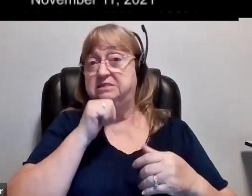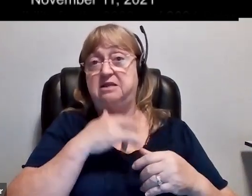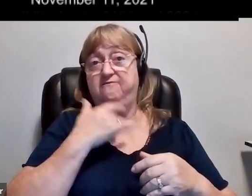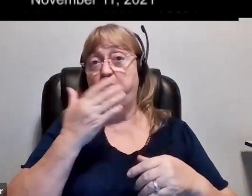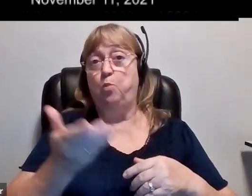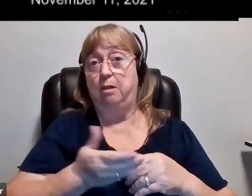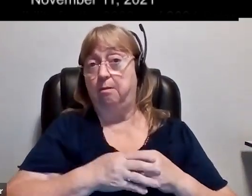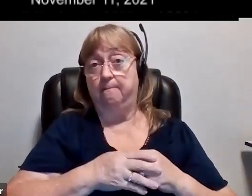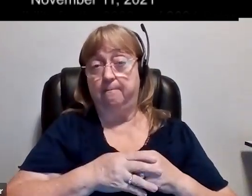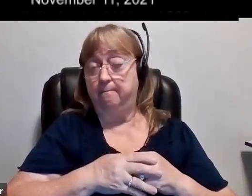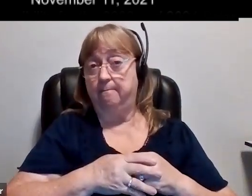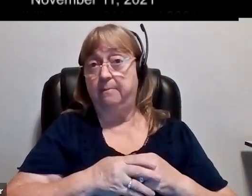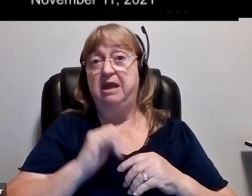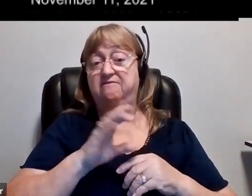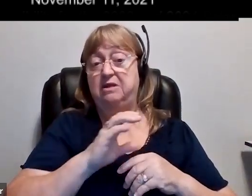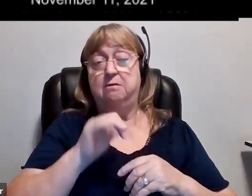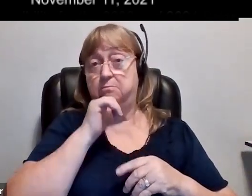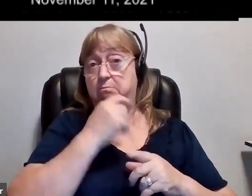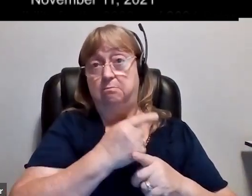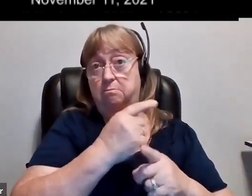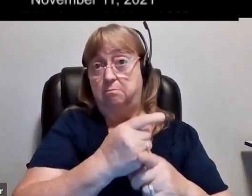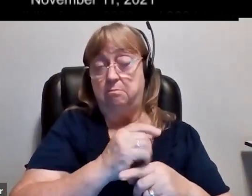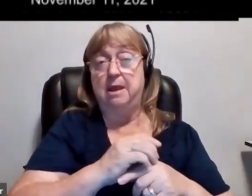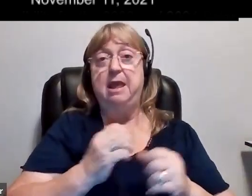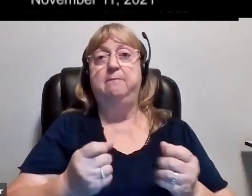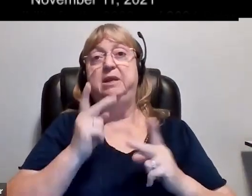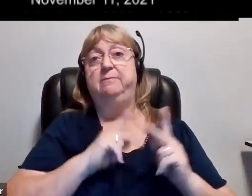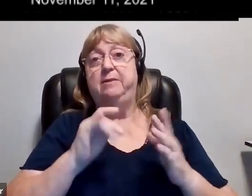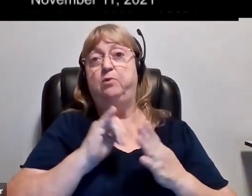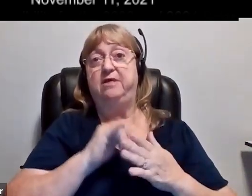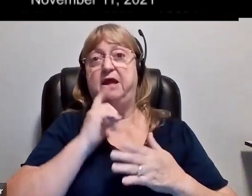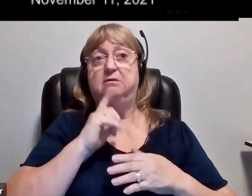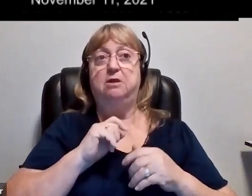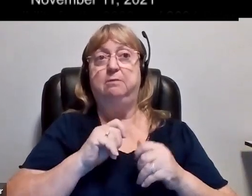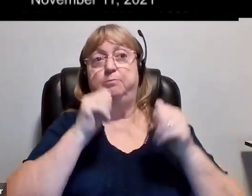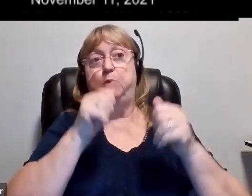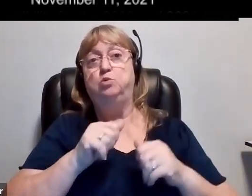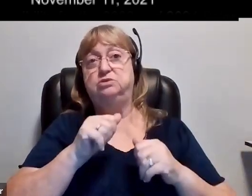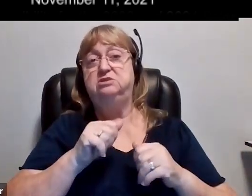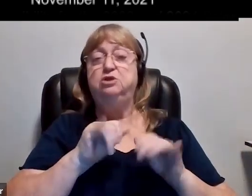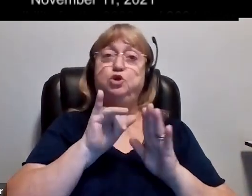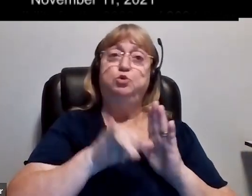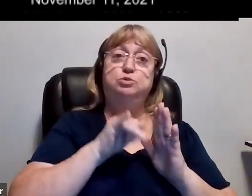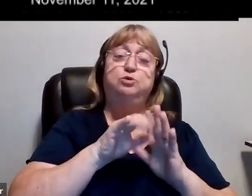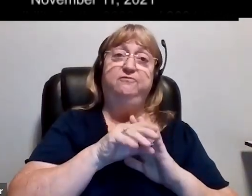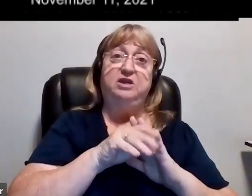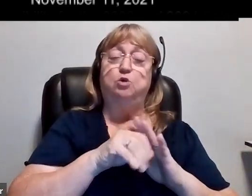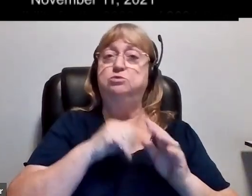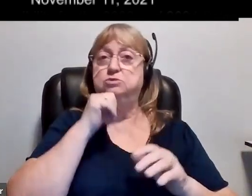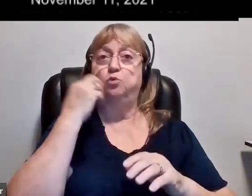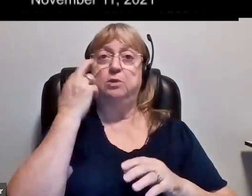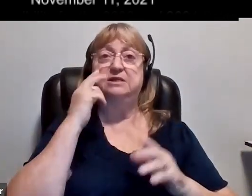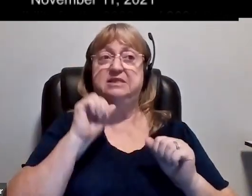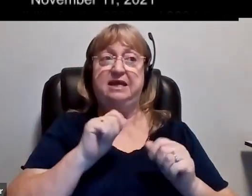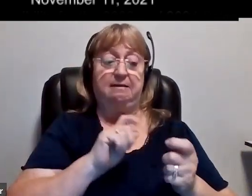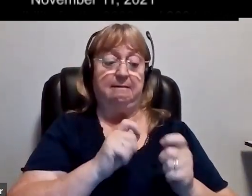welcome if those captions aren't accurate. And many people that even put their little videos up on YouTube don't realize they can go in and edit those captions